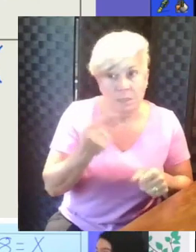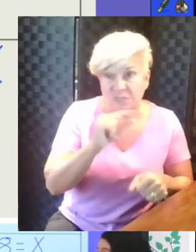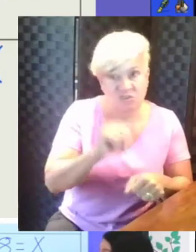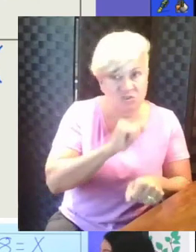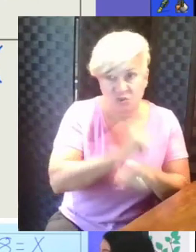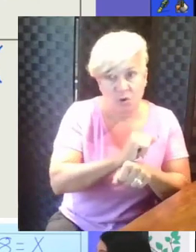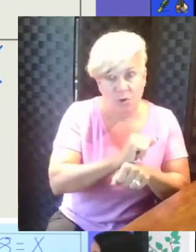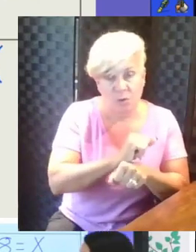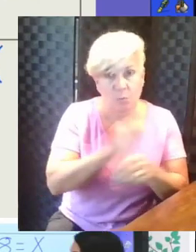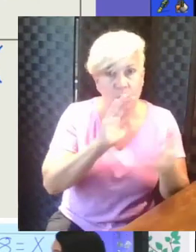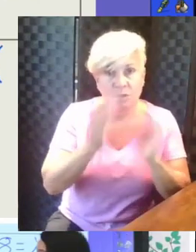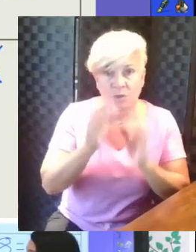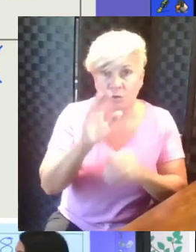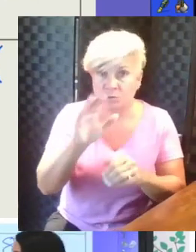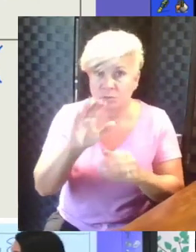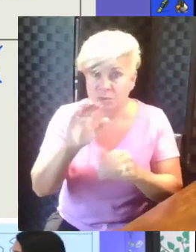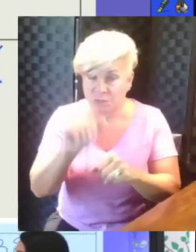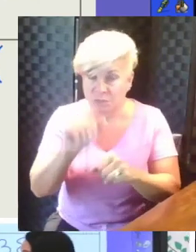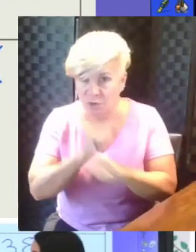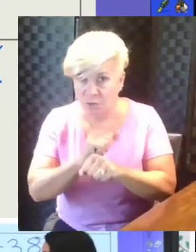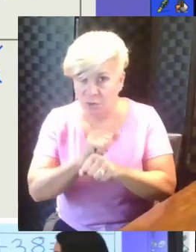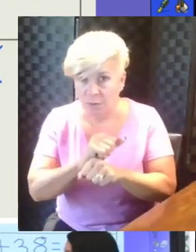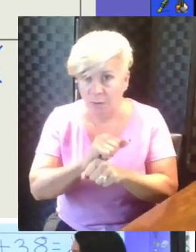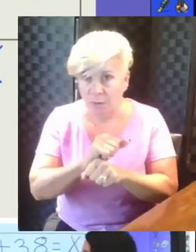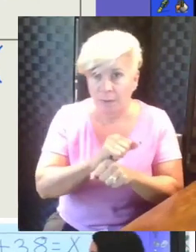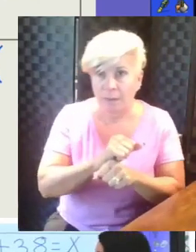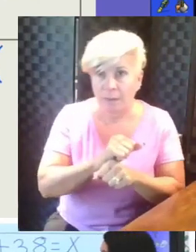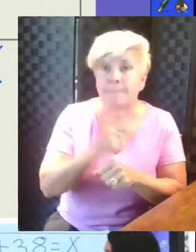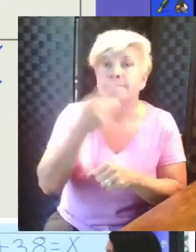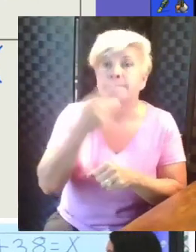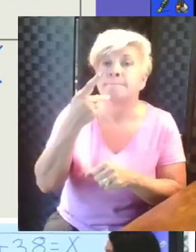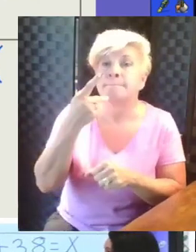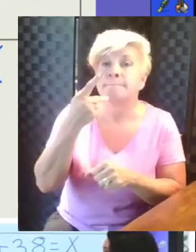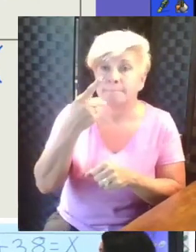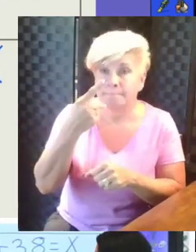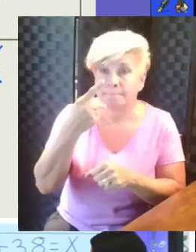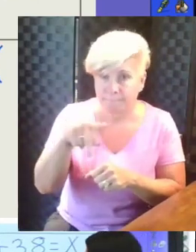stones, right? Because we're comparing stones. We need 63